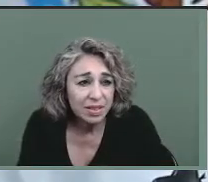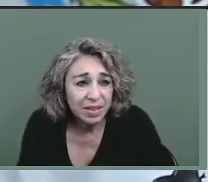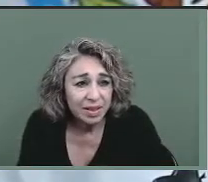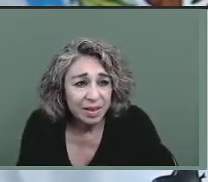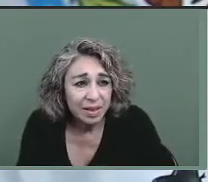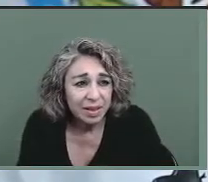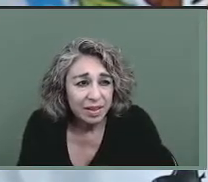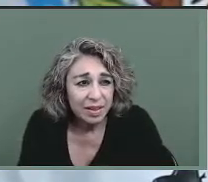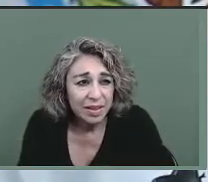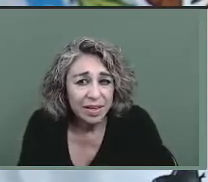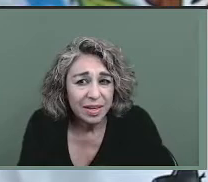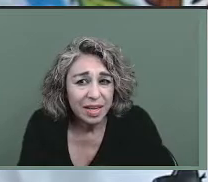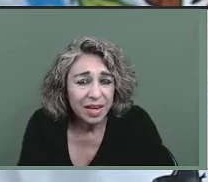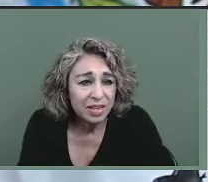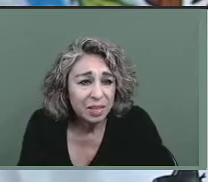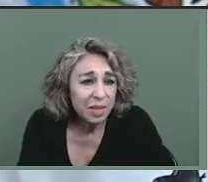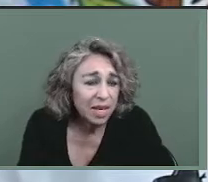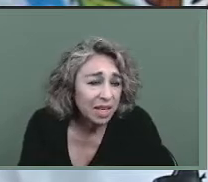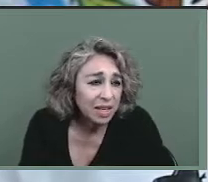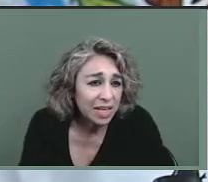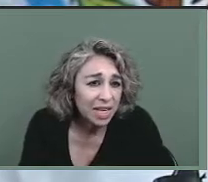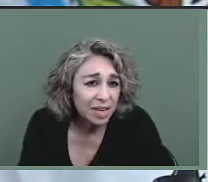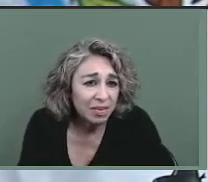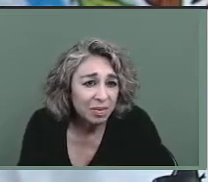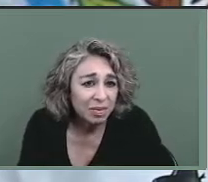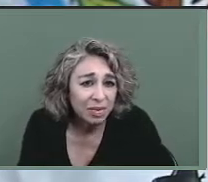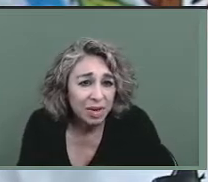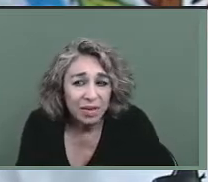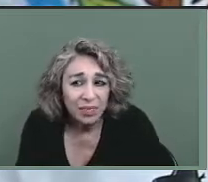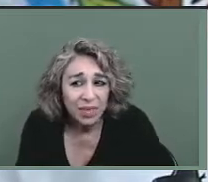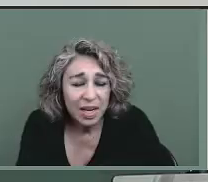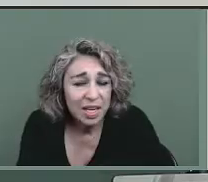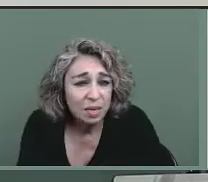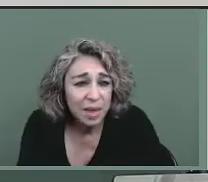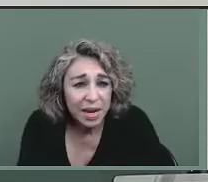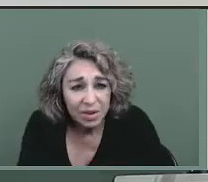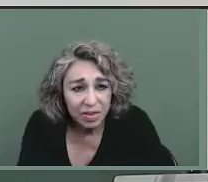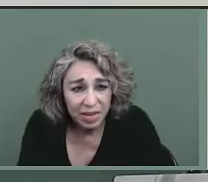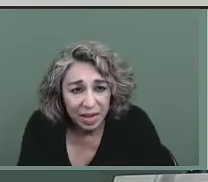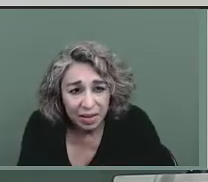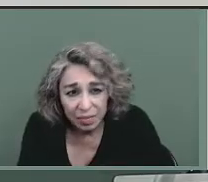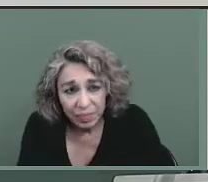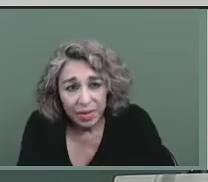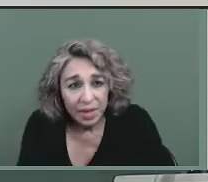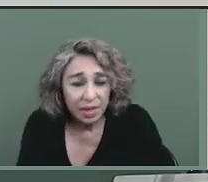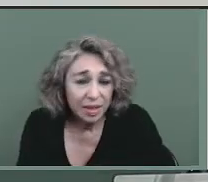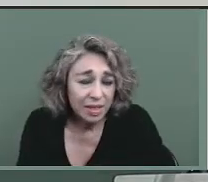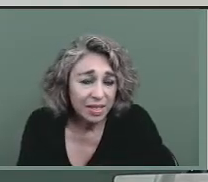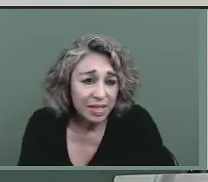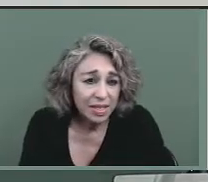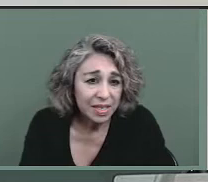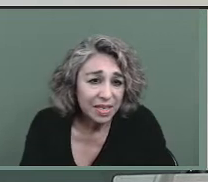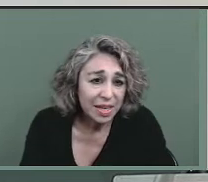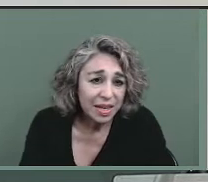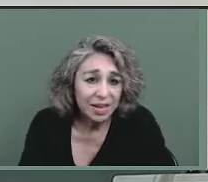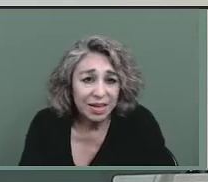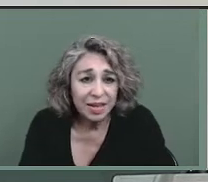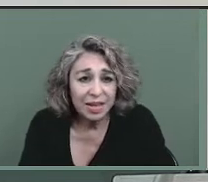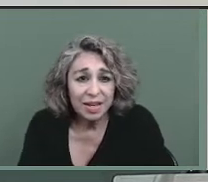about that here somebody in the town, a little minor thing,